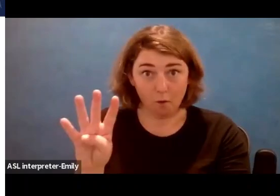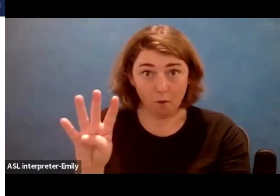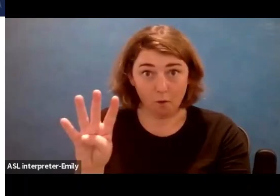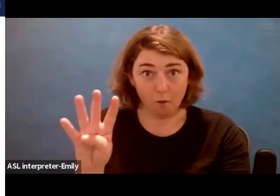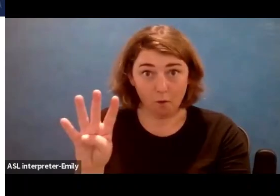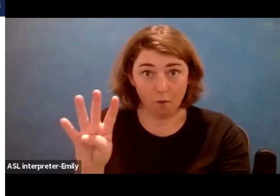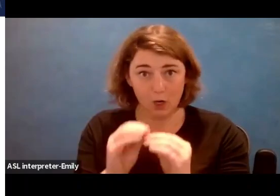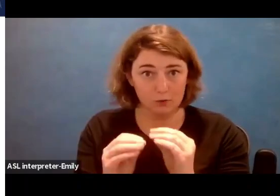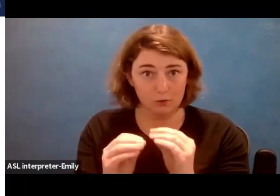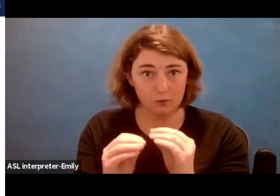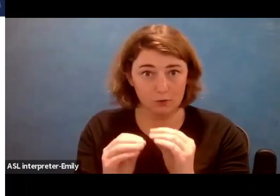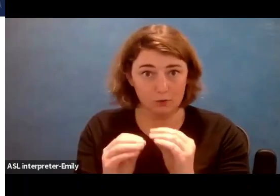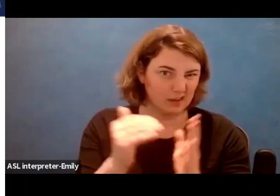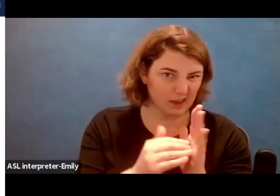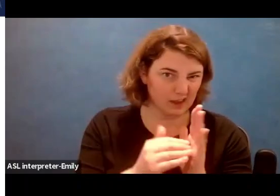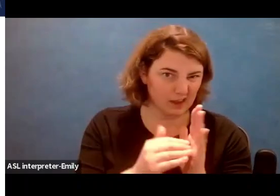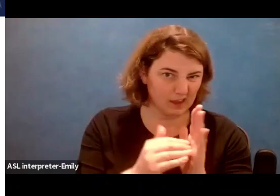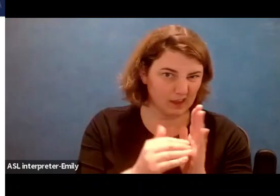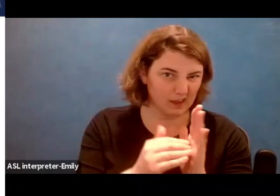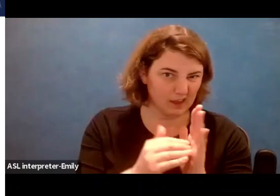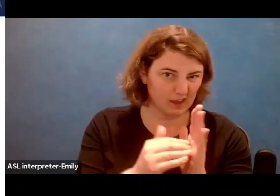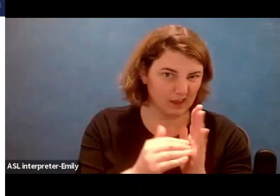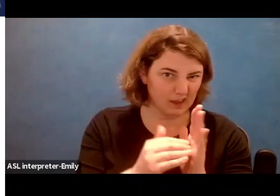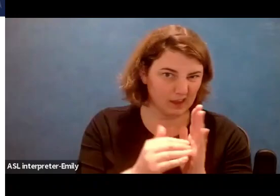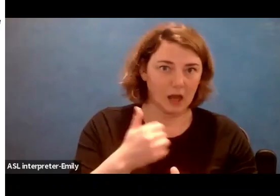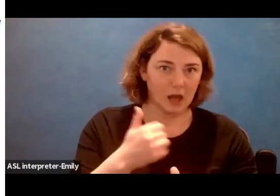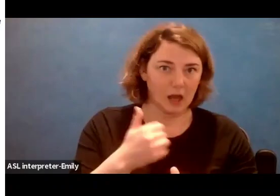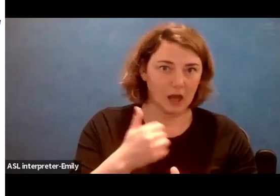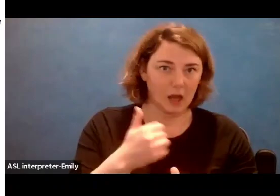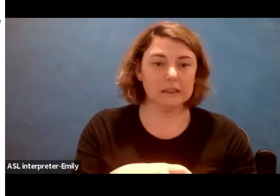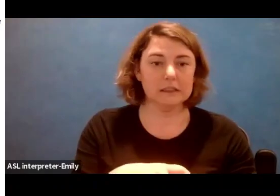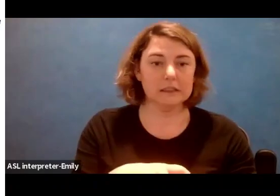repairs, 15,000 if you're non-elderly.